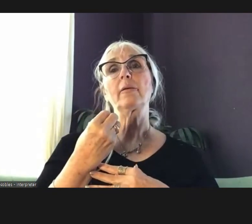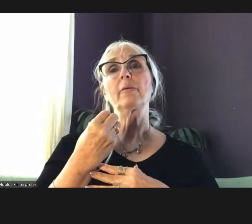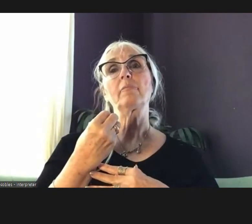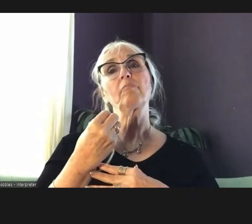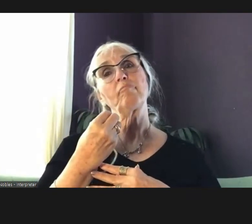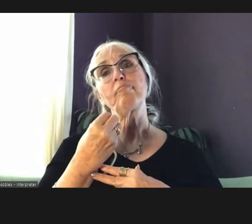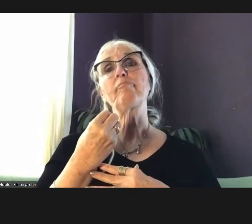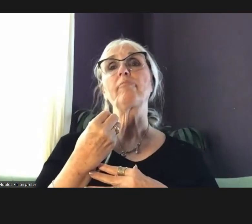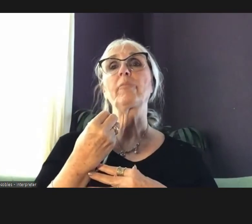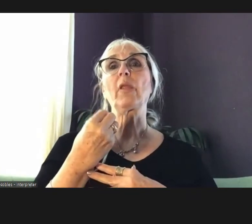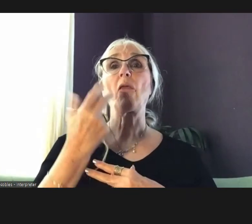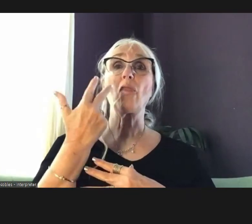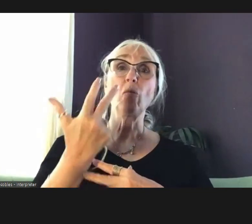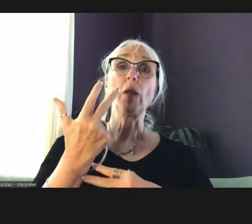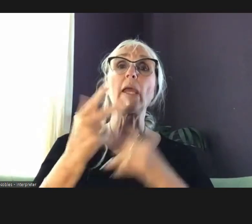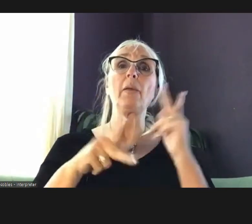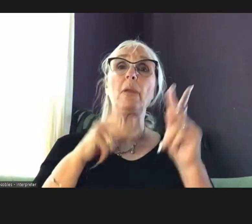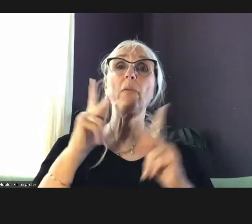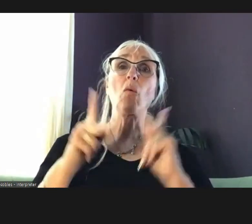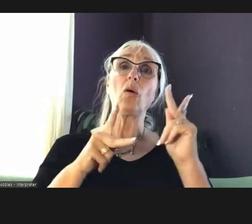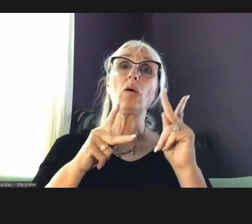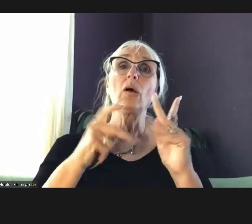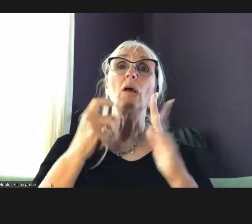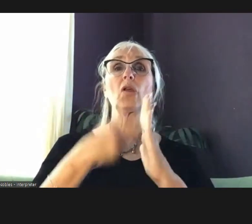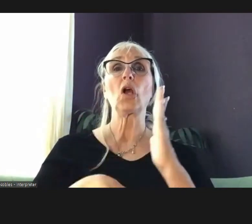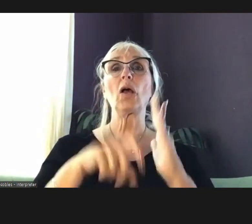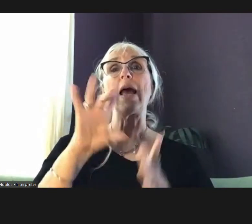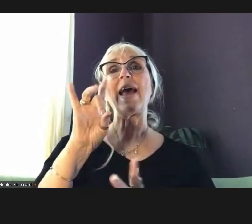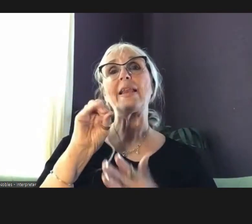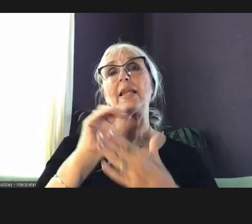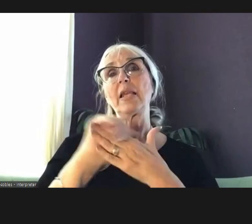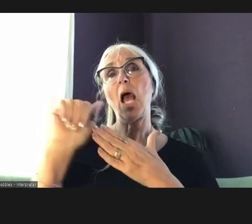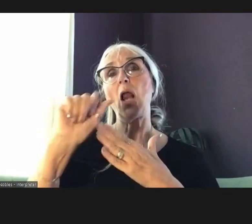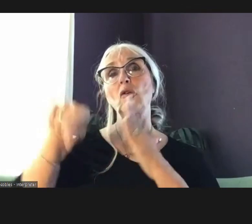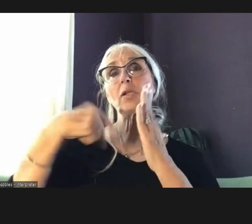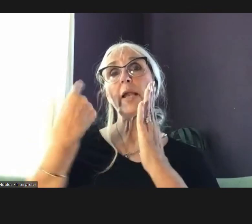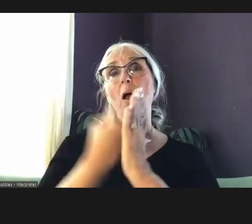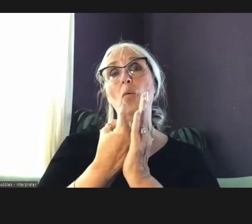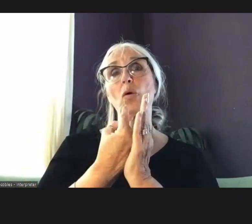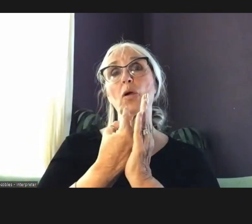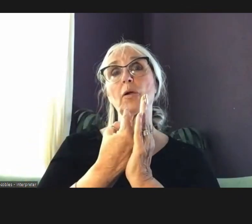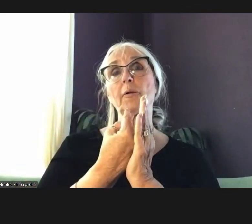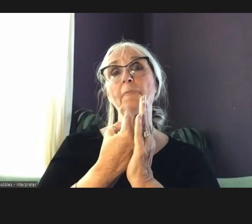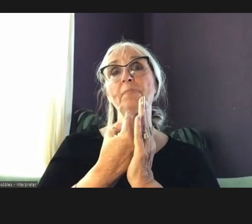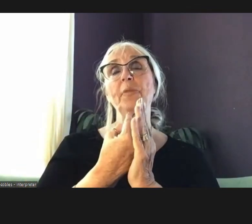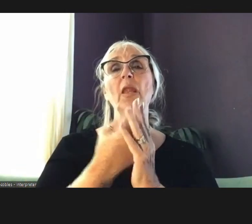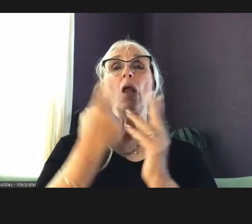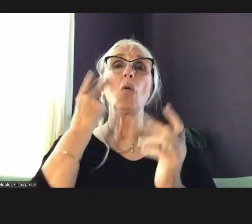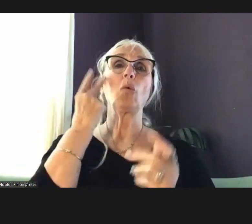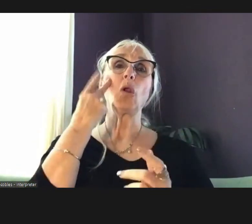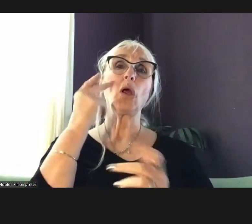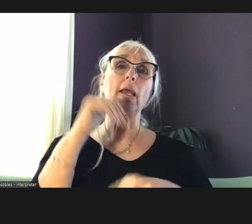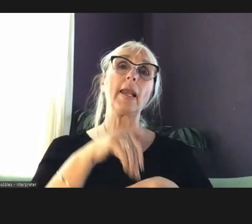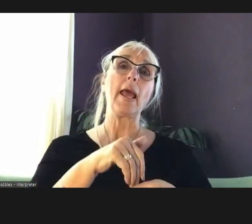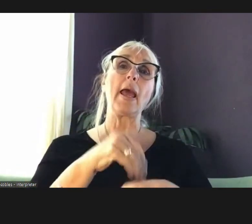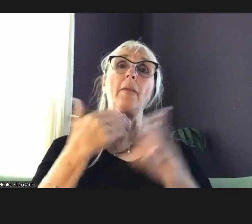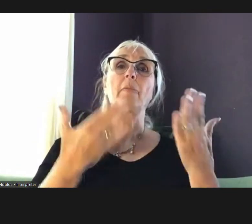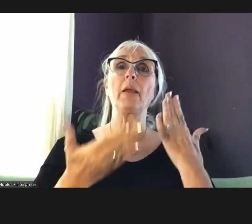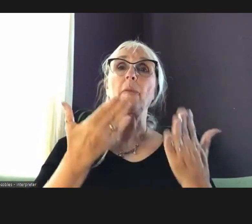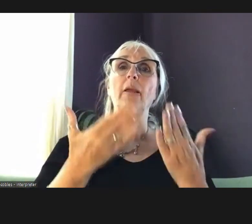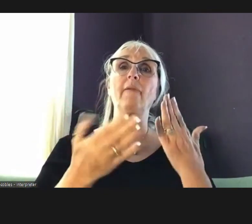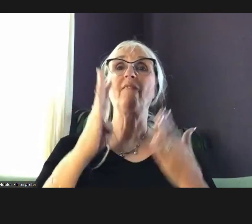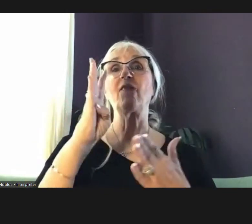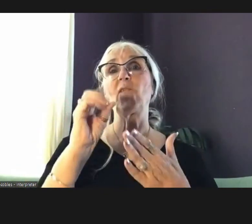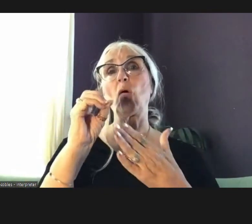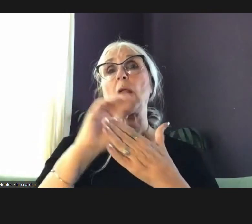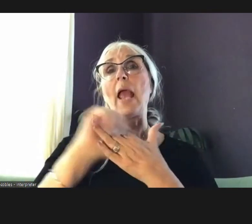for 3 people, the cost was about $80 an hour. We were looking at maybe 40 hours